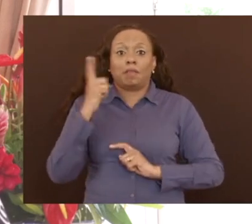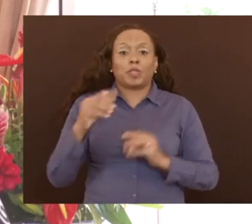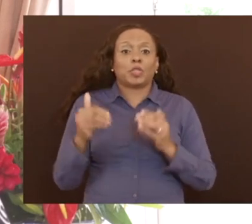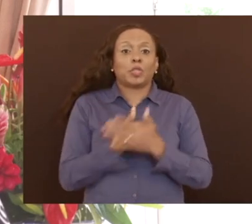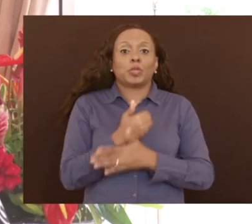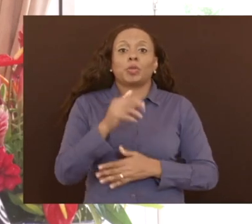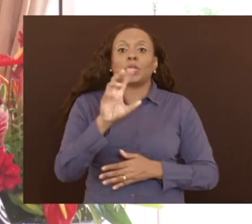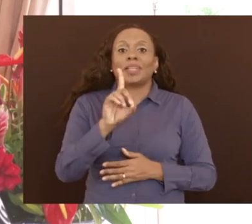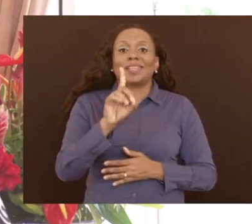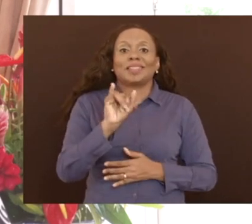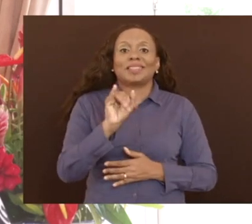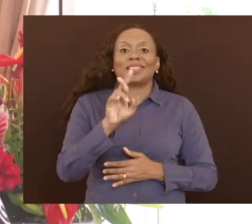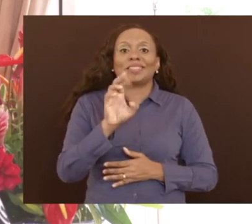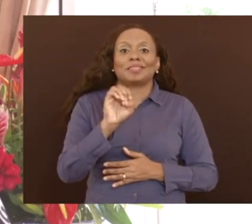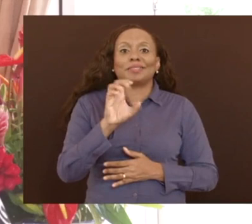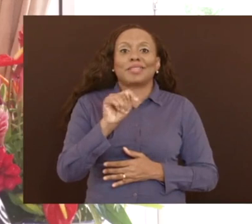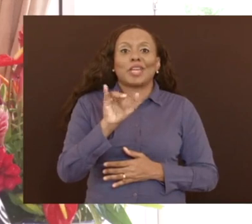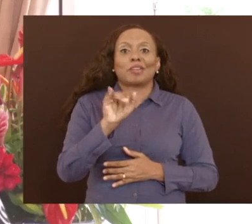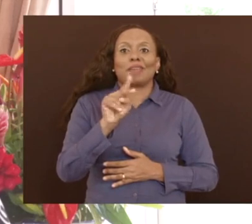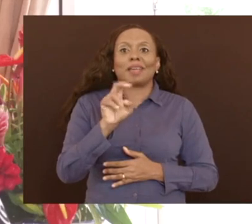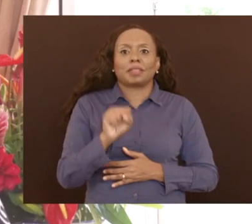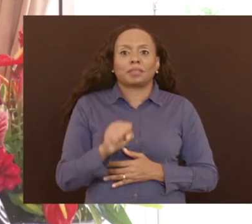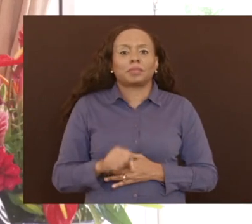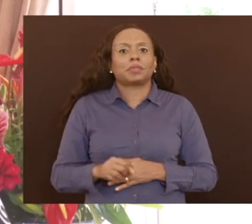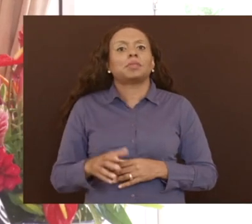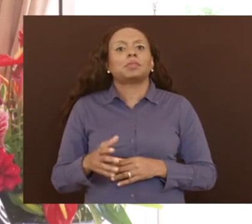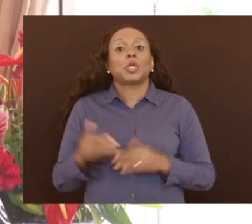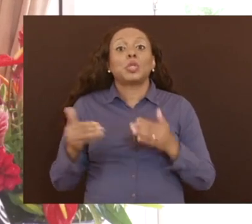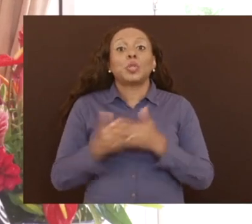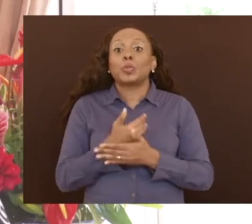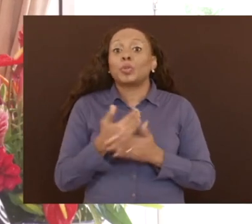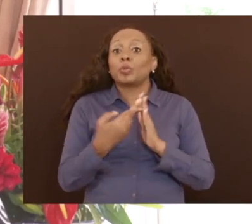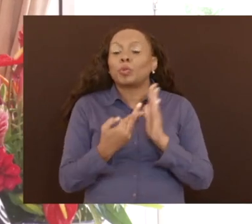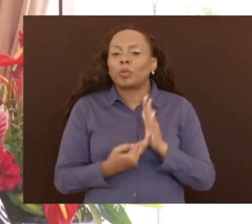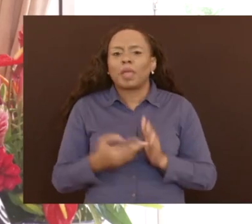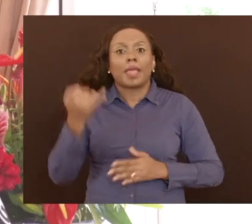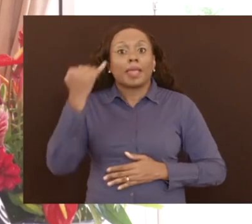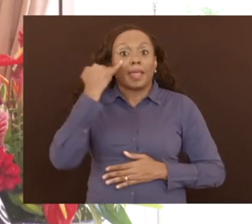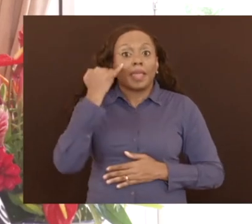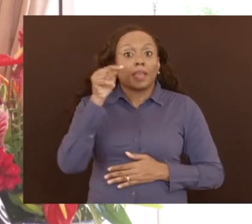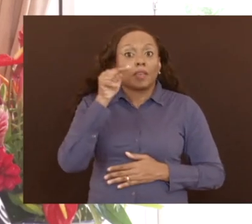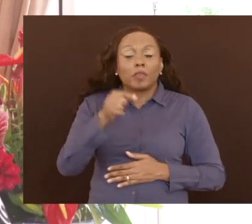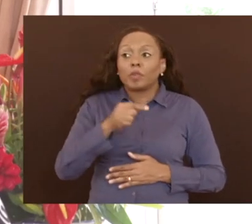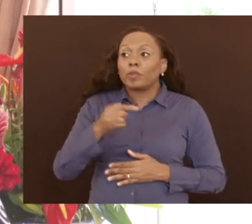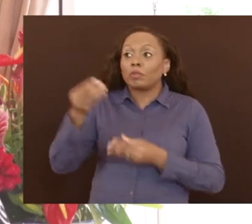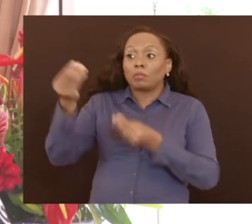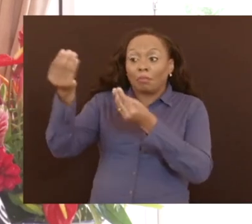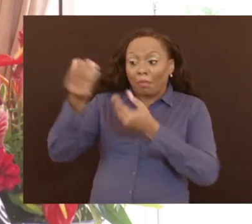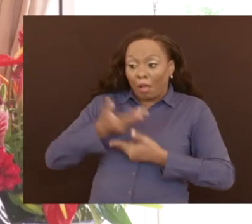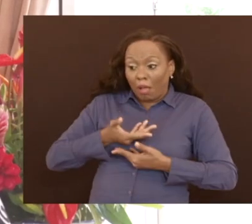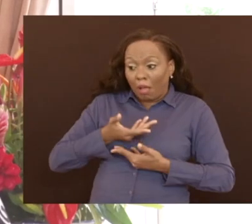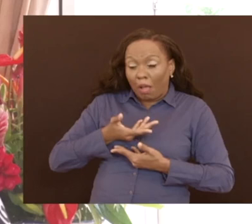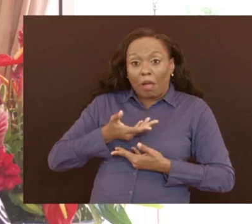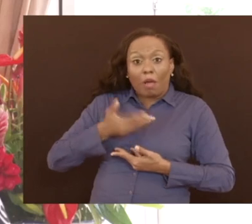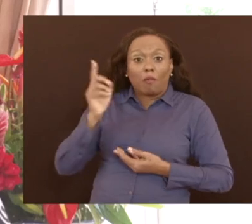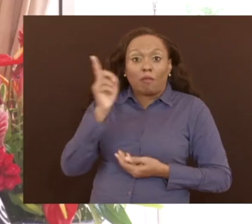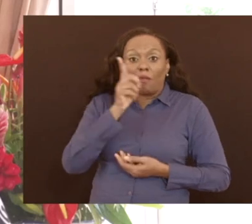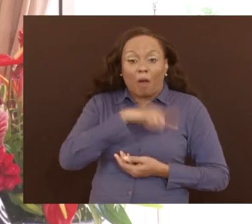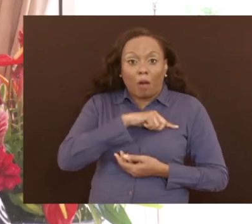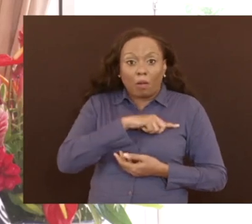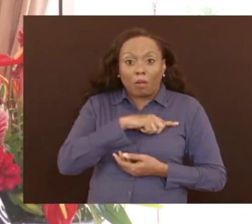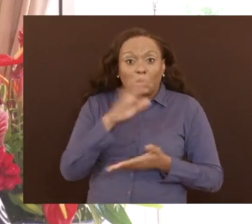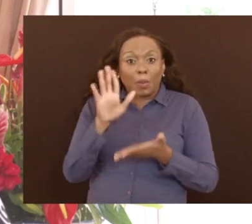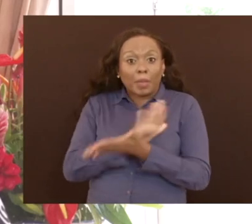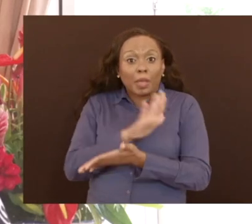fraudulent documents to any official of the government of Barbados, whether it be a fraudulent PCR test